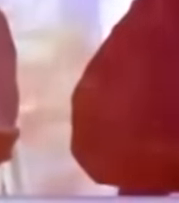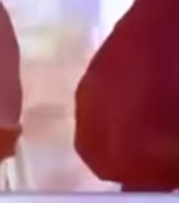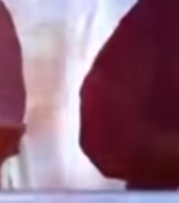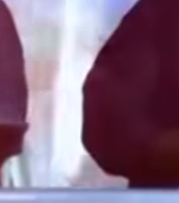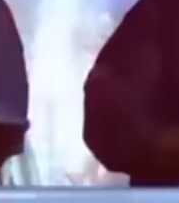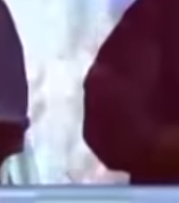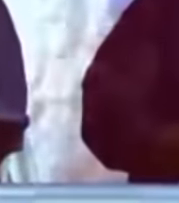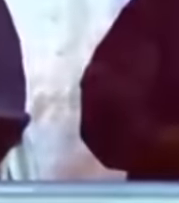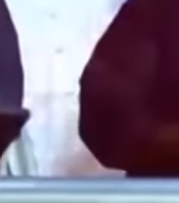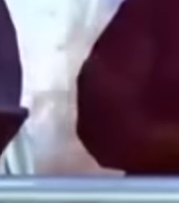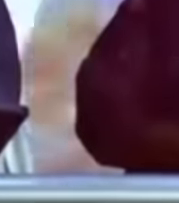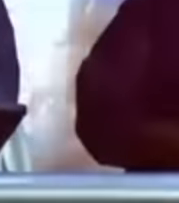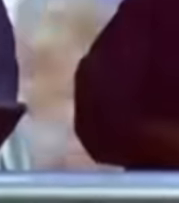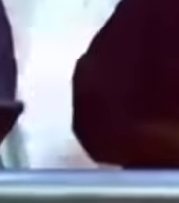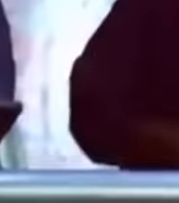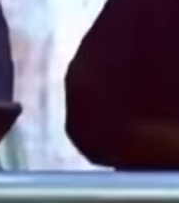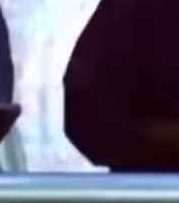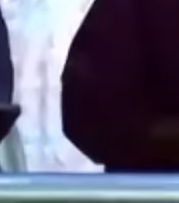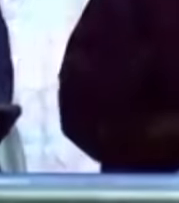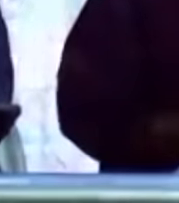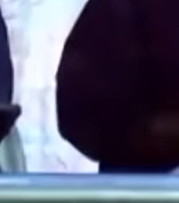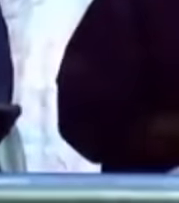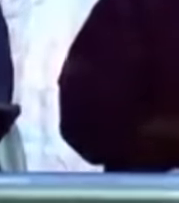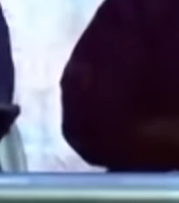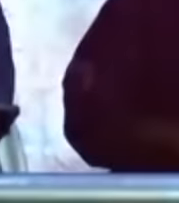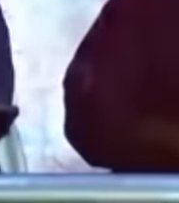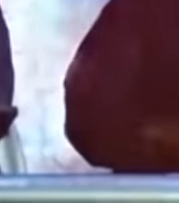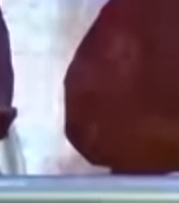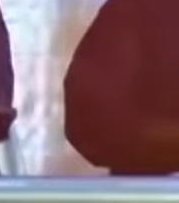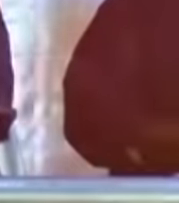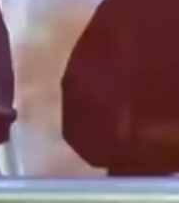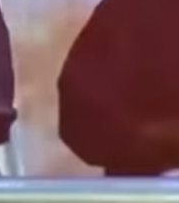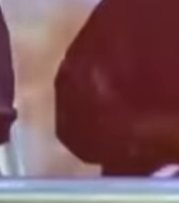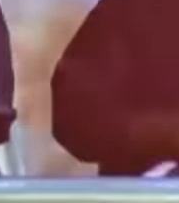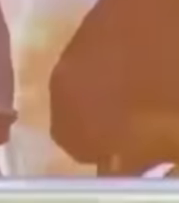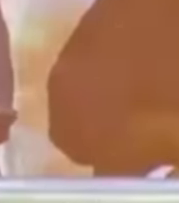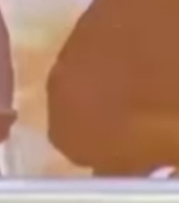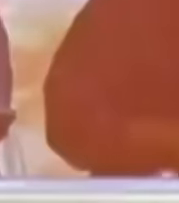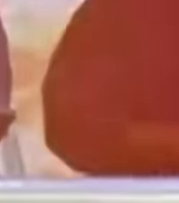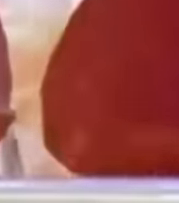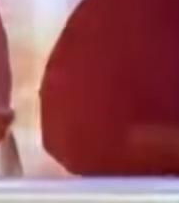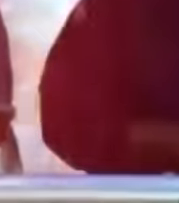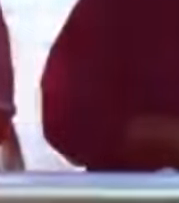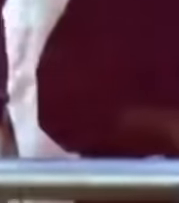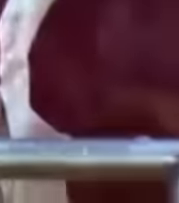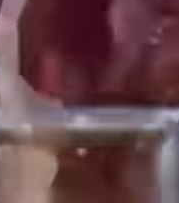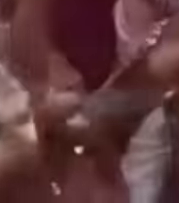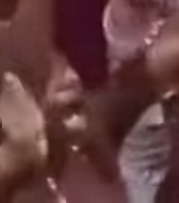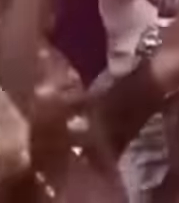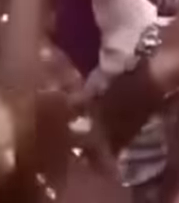house. Every devil from your father's house, I command them to expire.